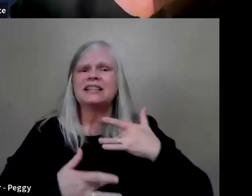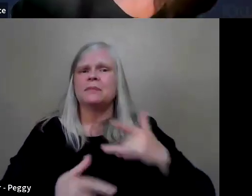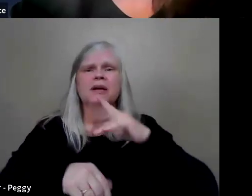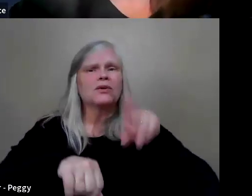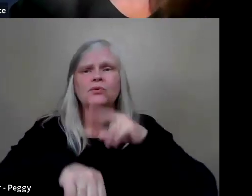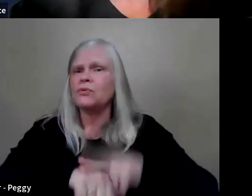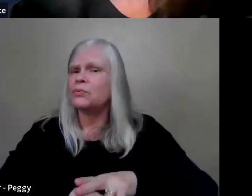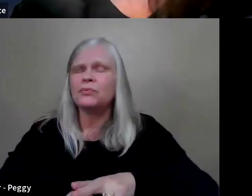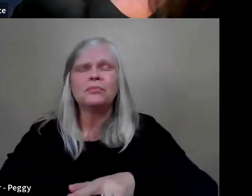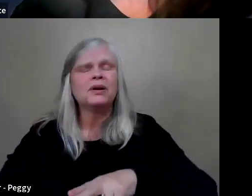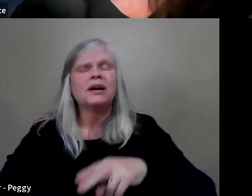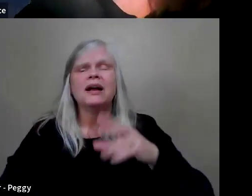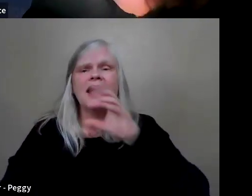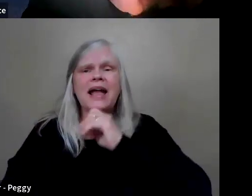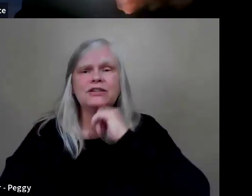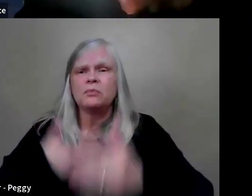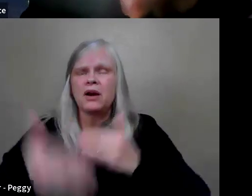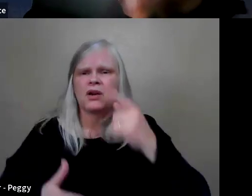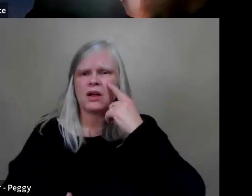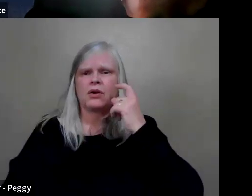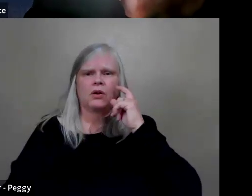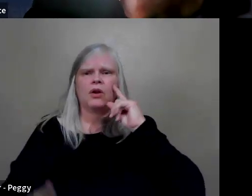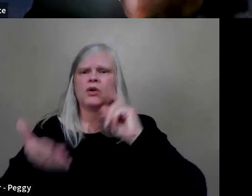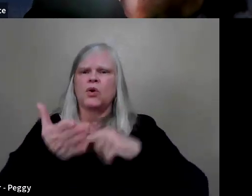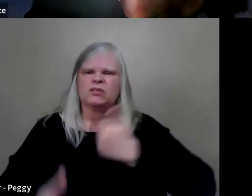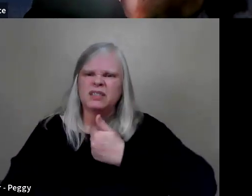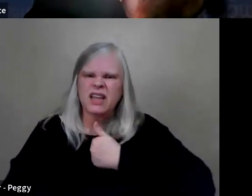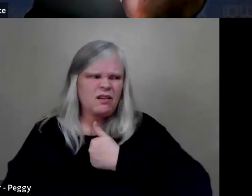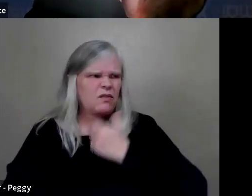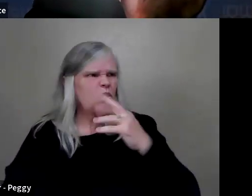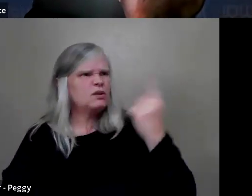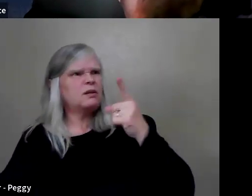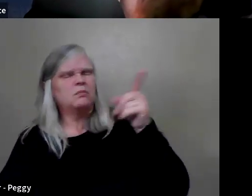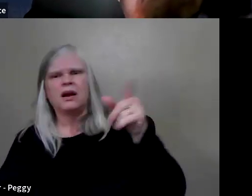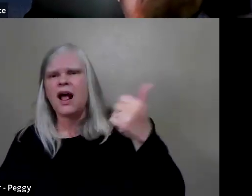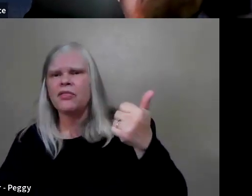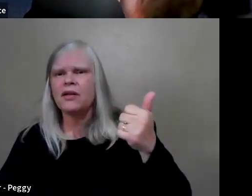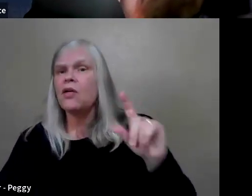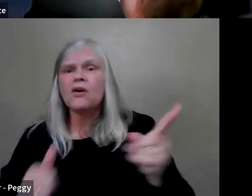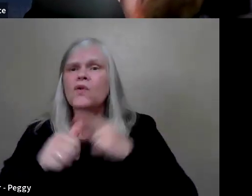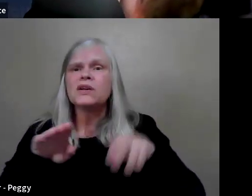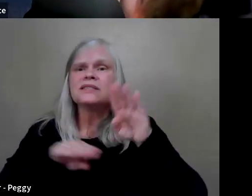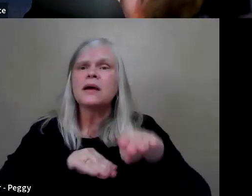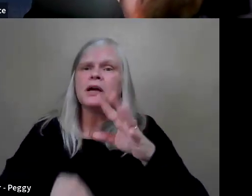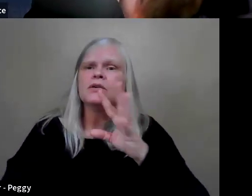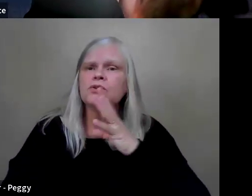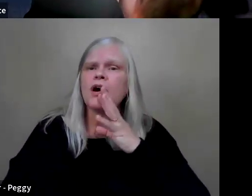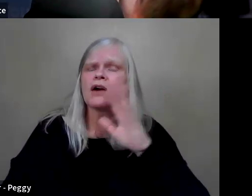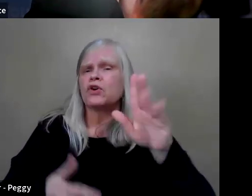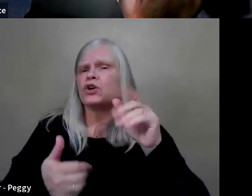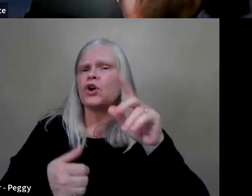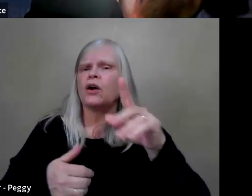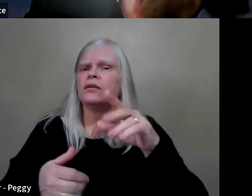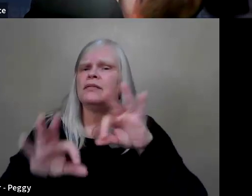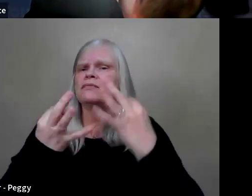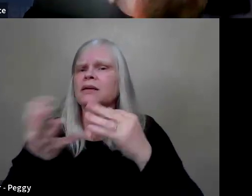of the aging process. So if you notice signs in yourself, someone else, the best first step would be to talk to a primary care